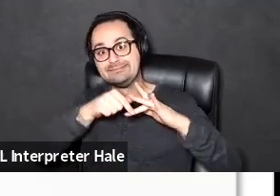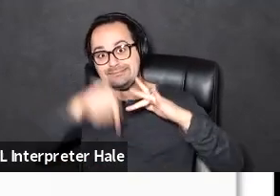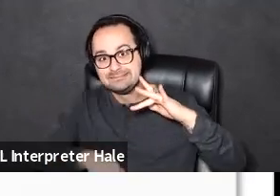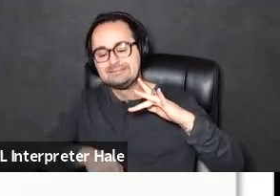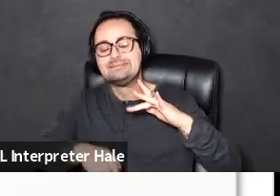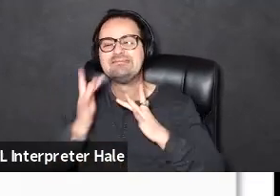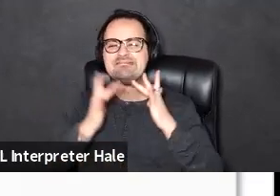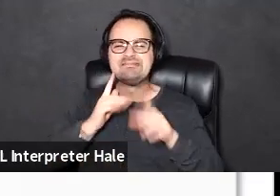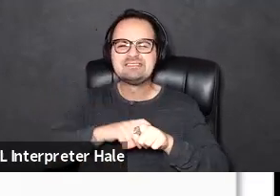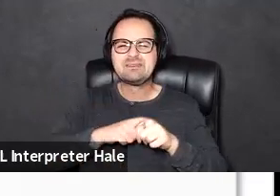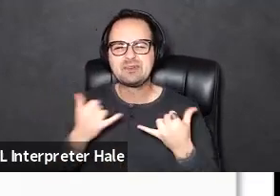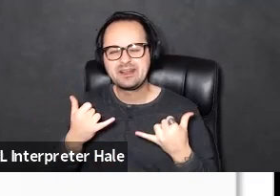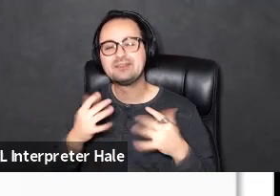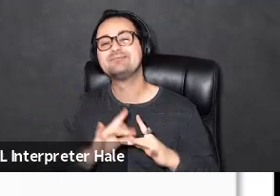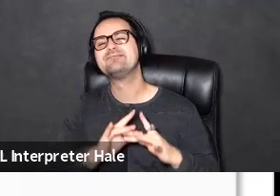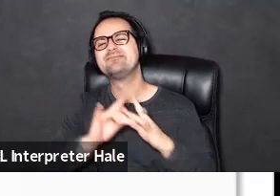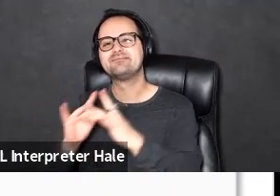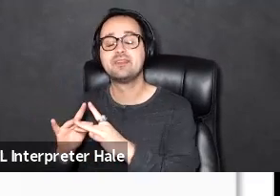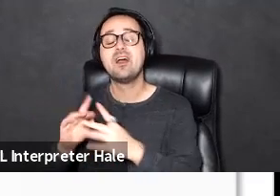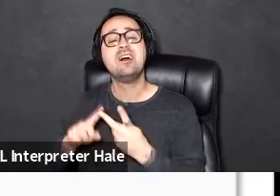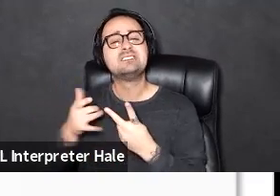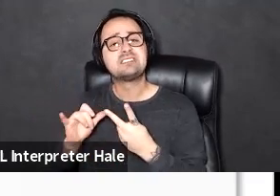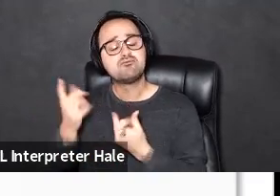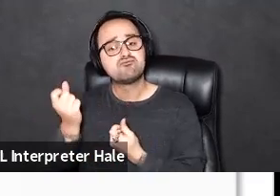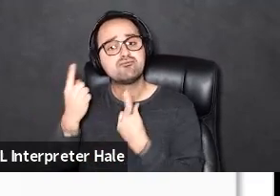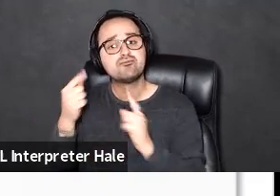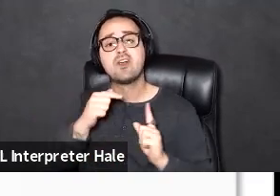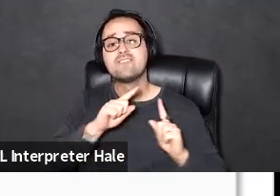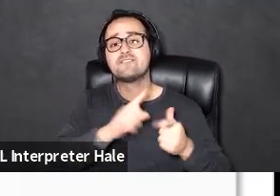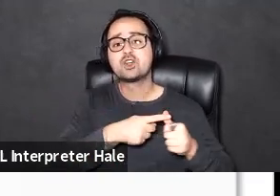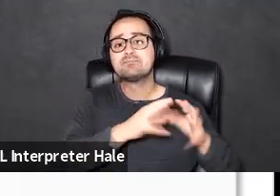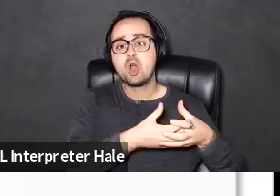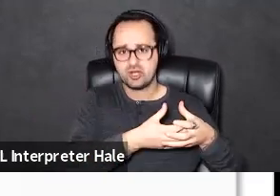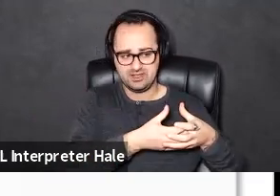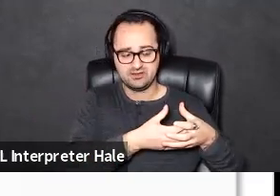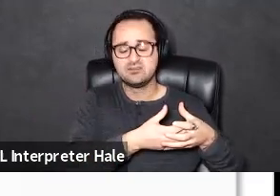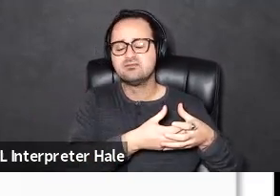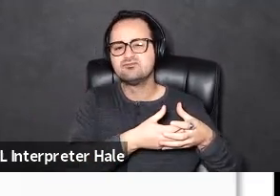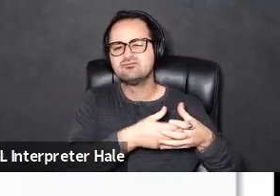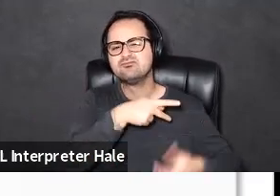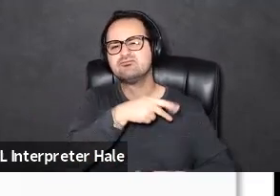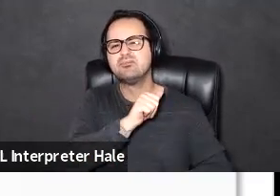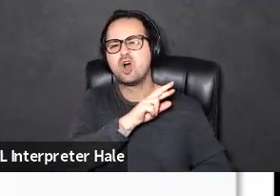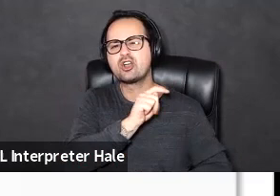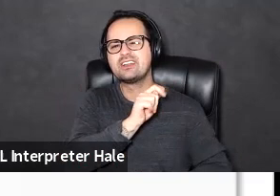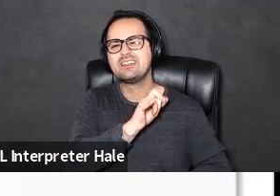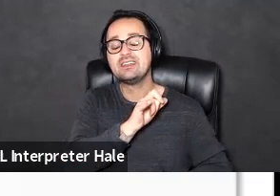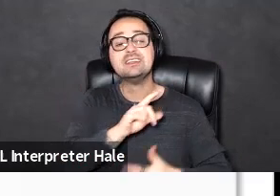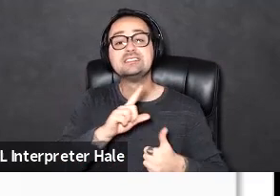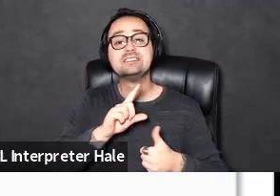we don't have much time in terms of going through that, but just understand a first party trust is set up by your